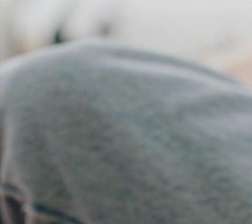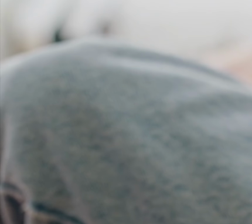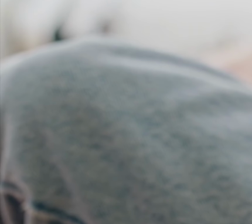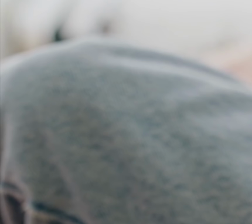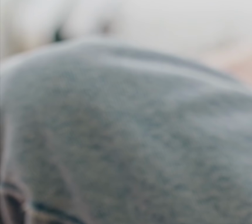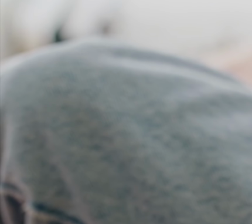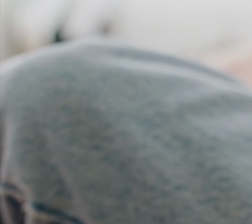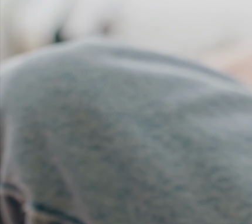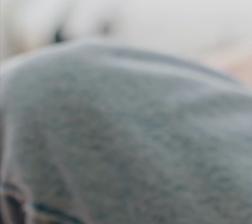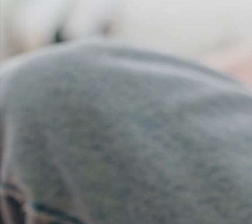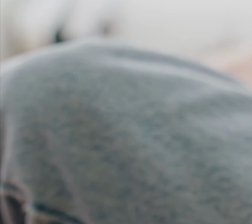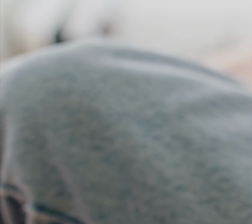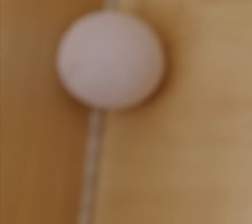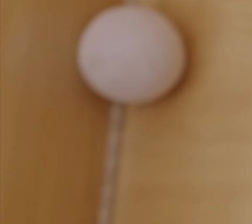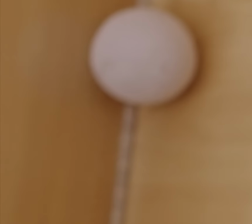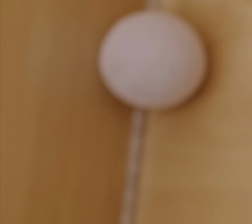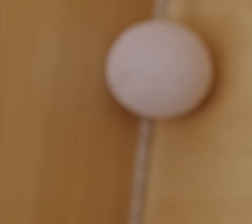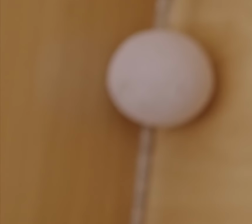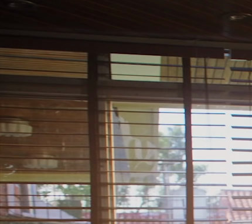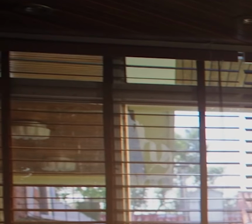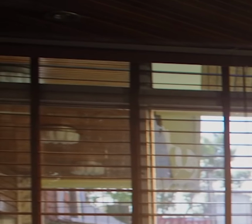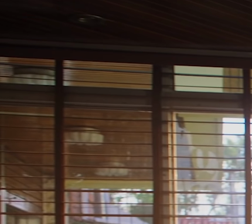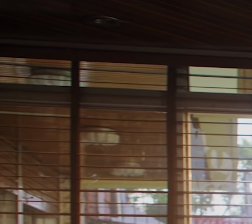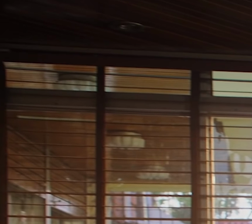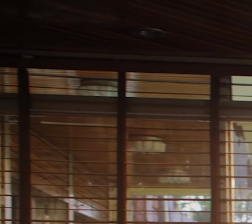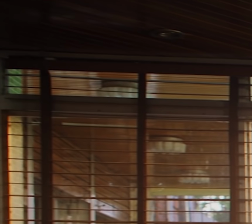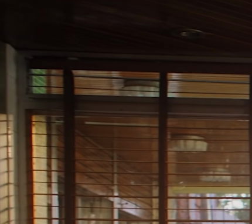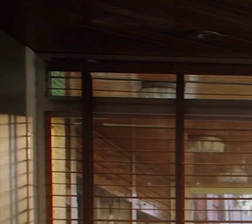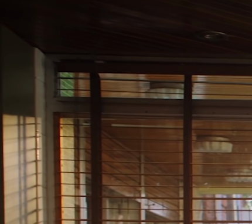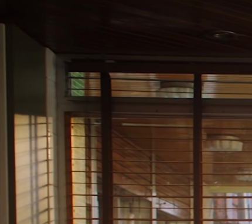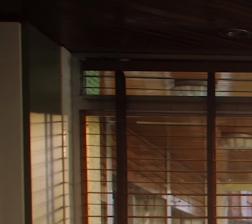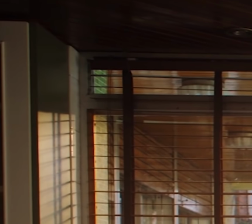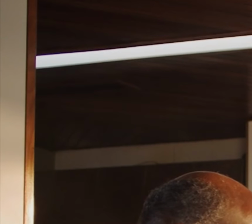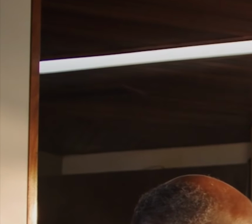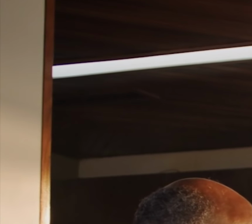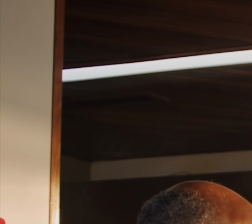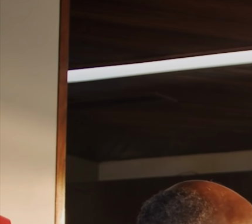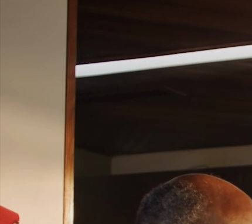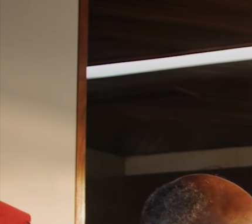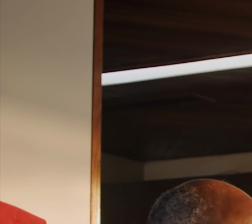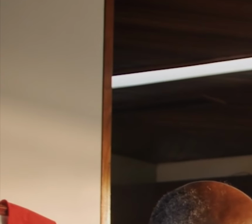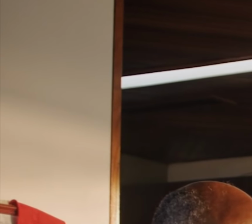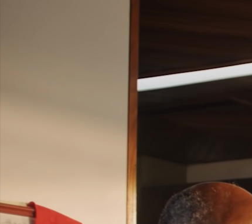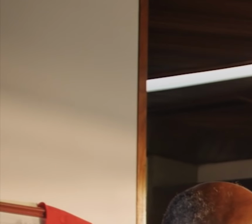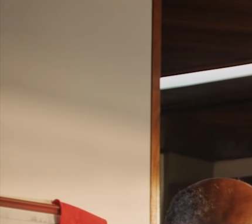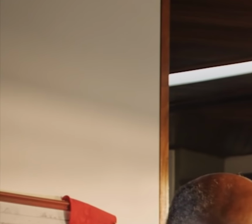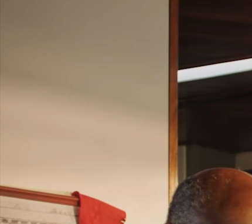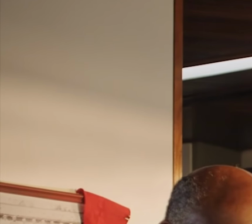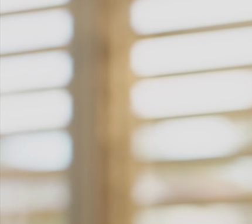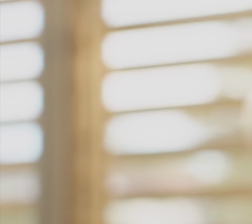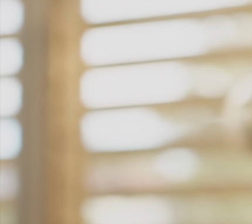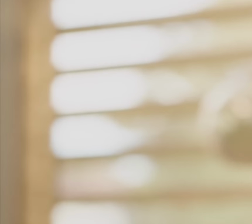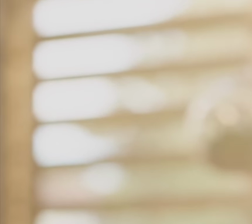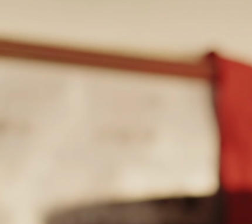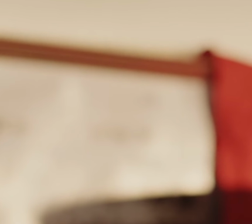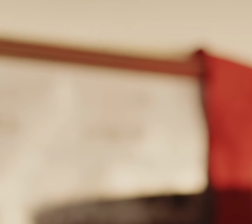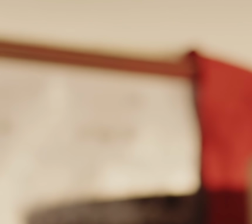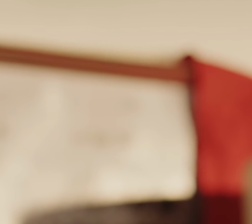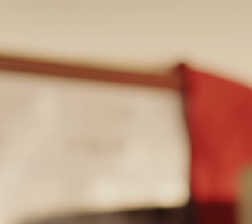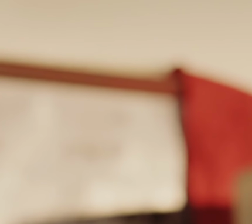Make online purchases in a safe way with Debit MasterCard. Let the passion of football find you